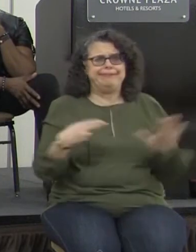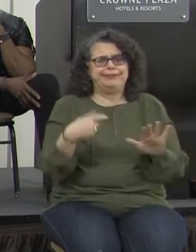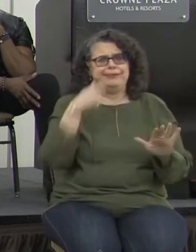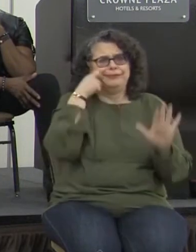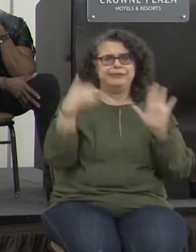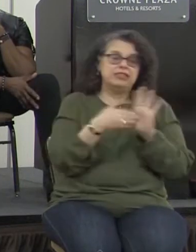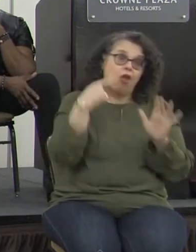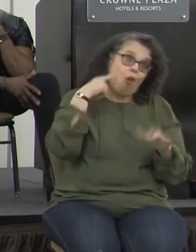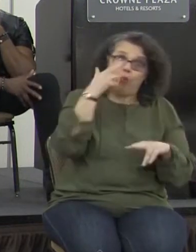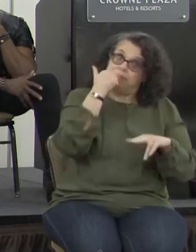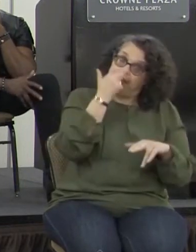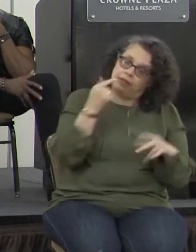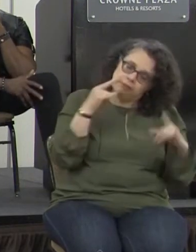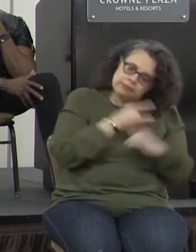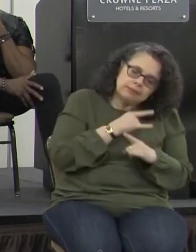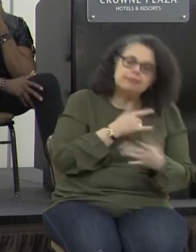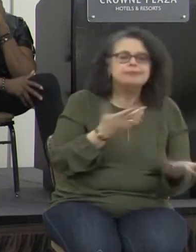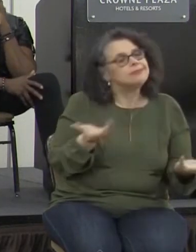was kind of funny.